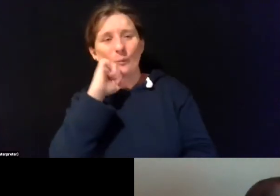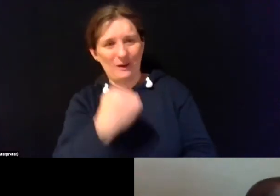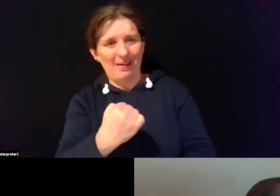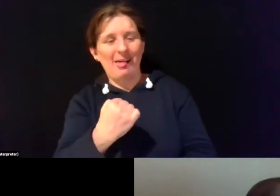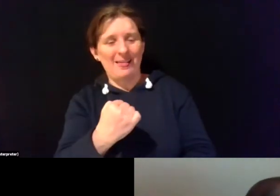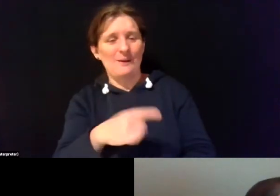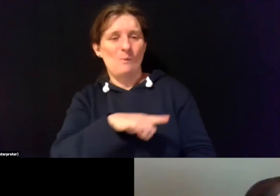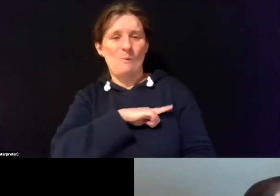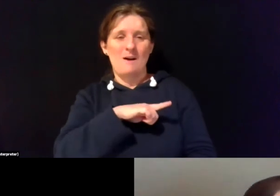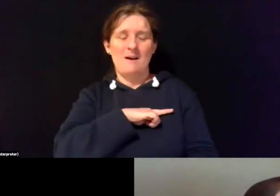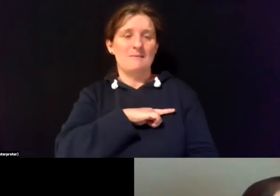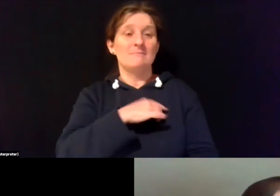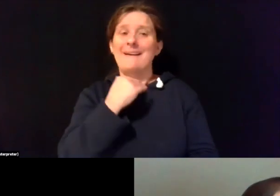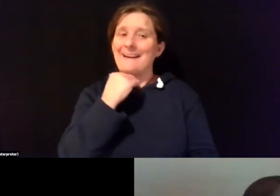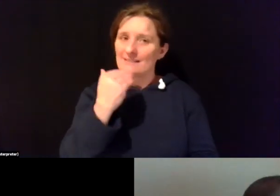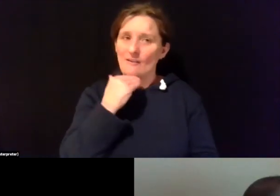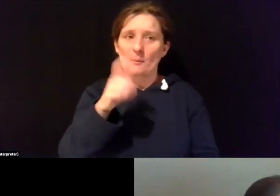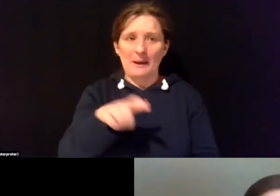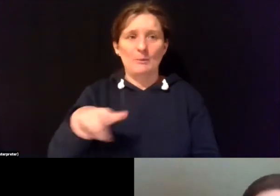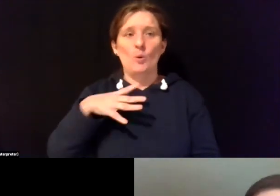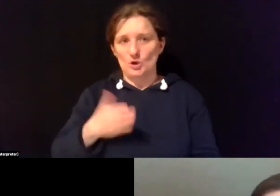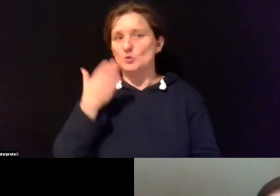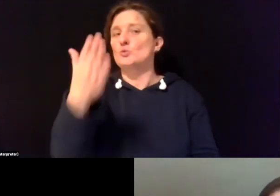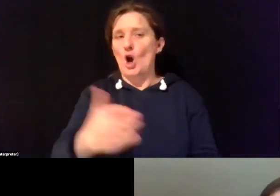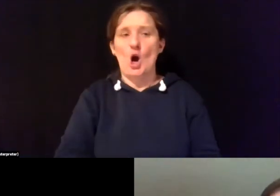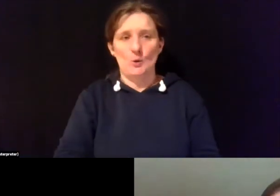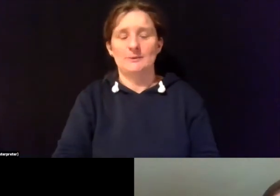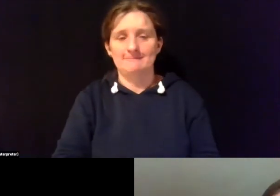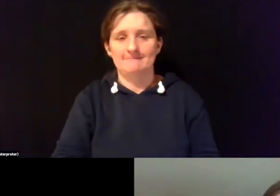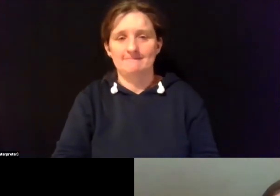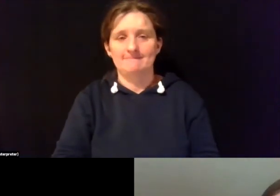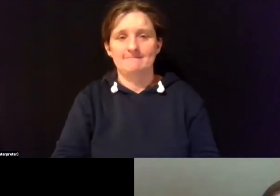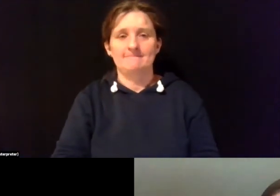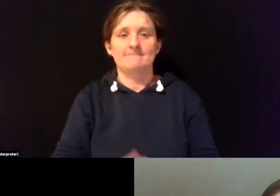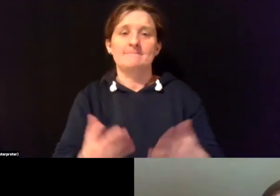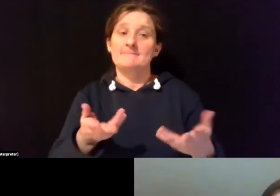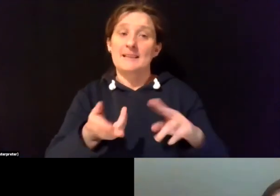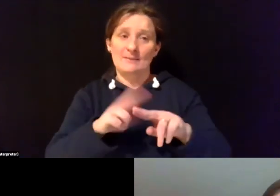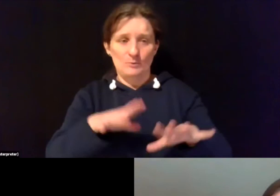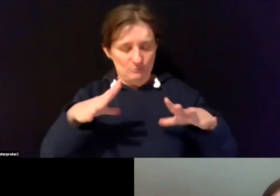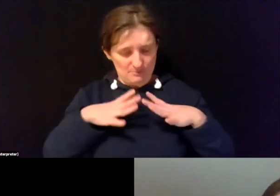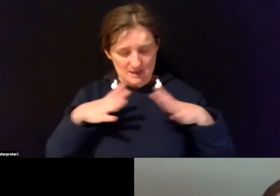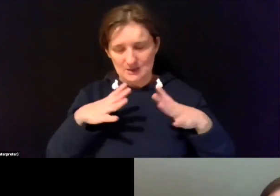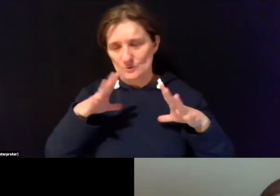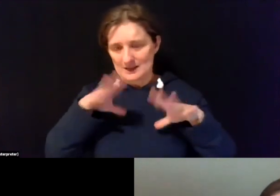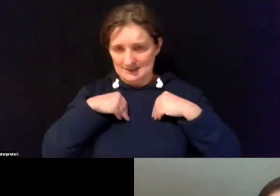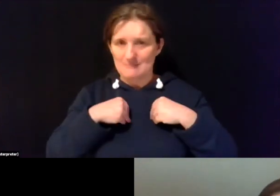because I think there are enough people who want to go. And I think as long as we're prepared to accept some